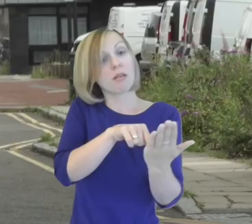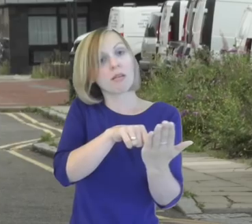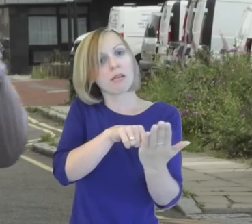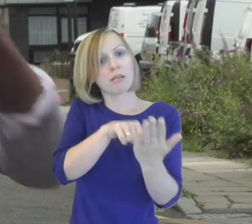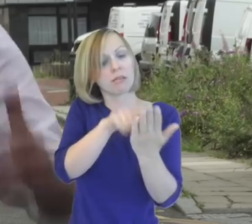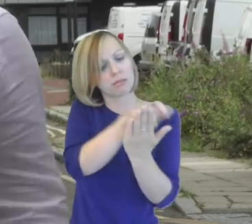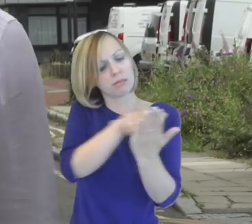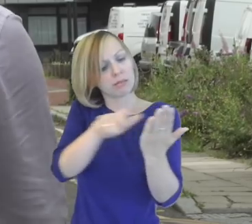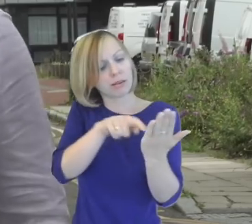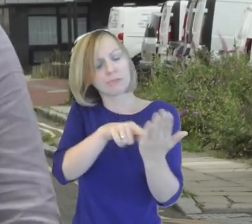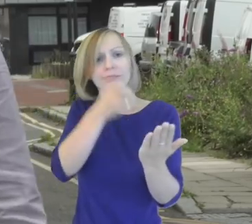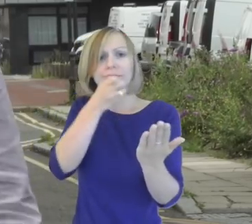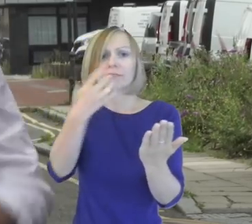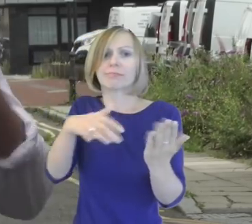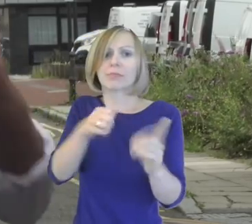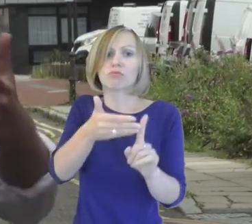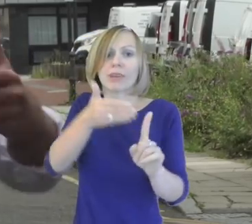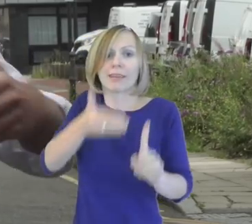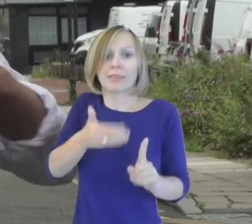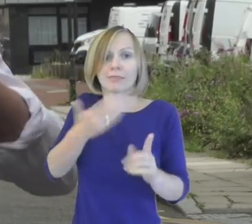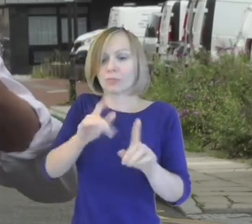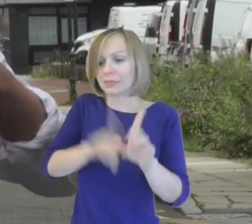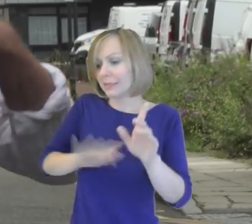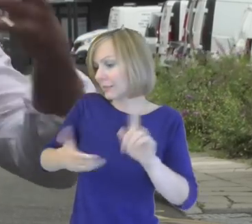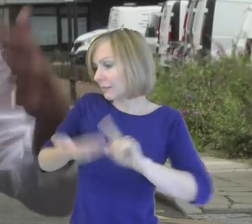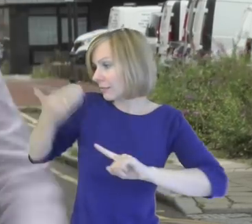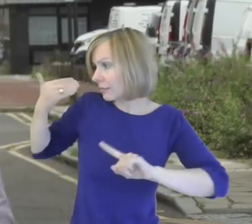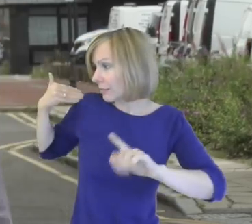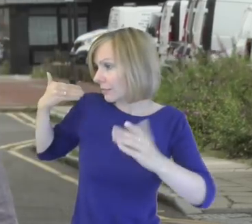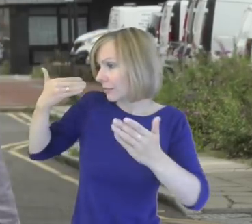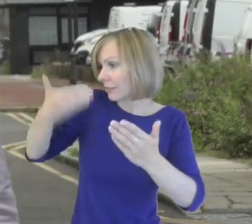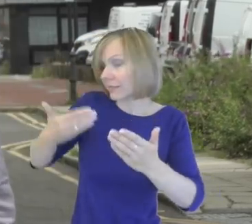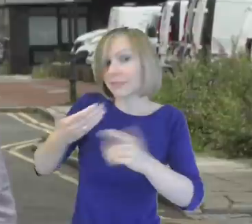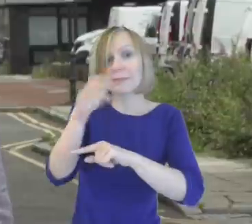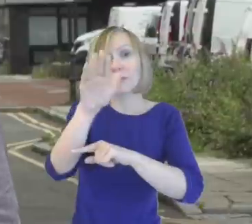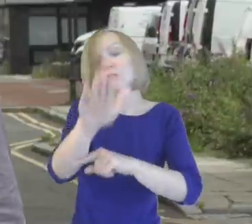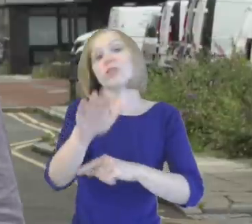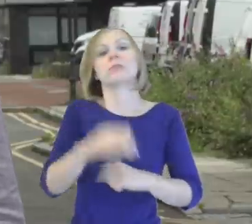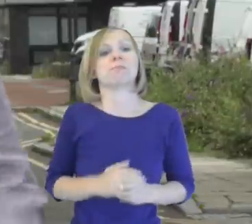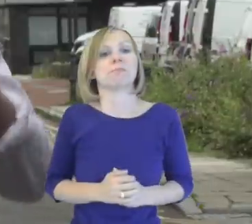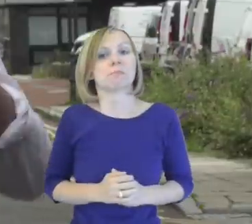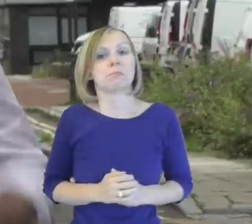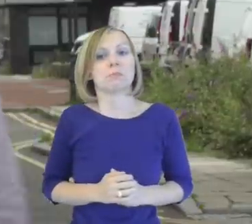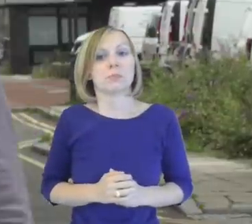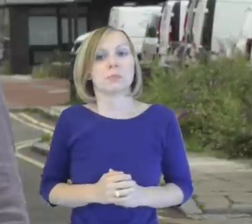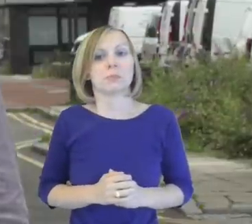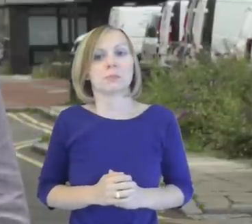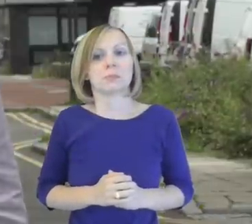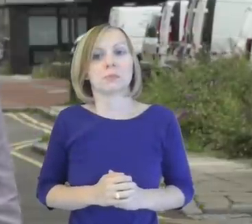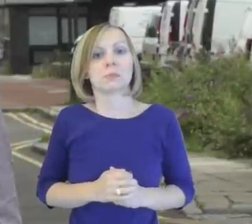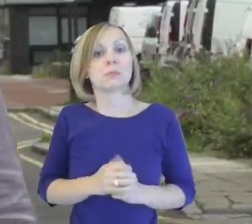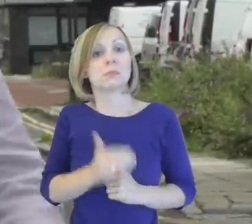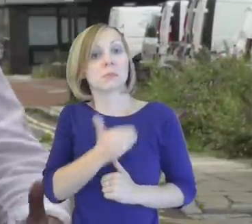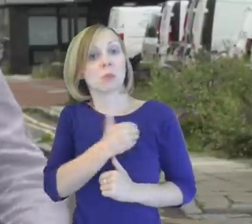that echoes across the centuries, across the years, into the past, the present, and the future. In fact, we say it every day